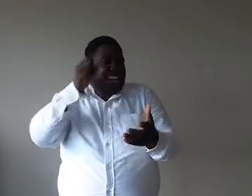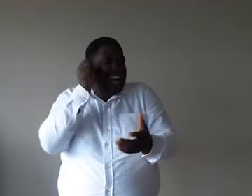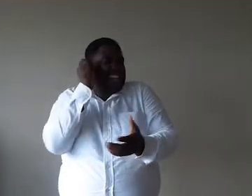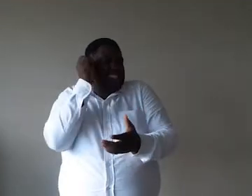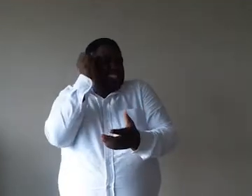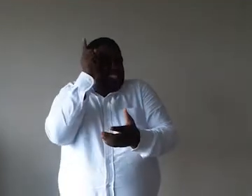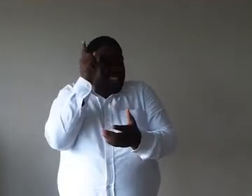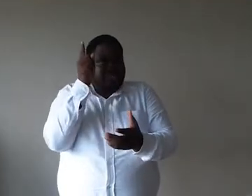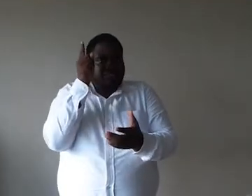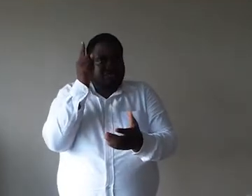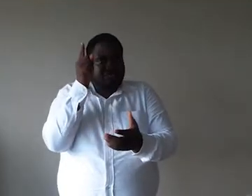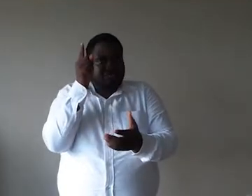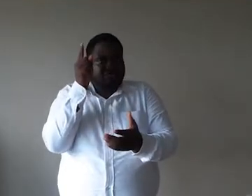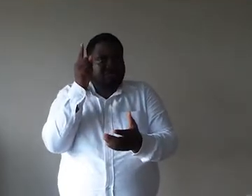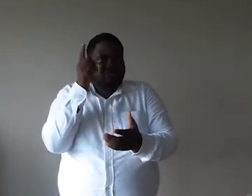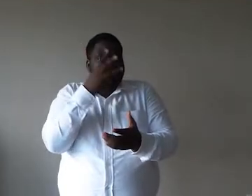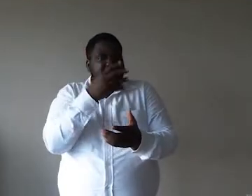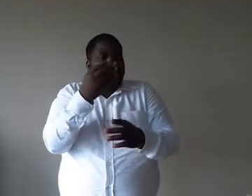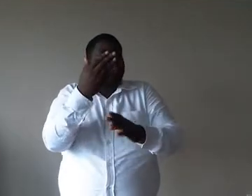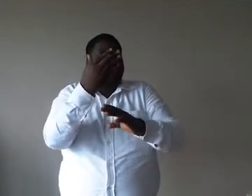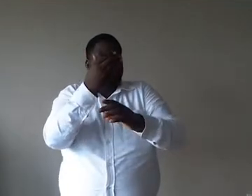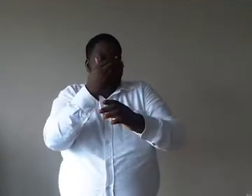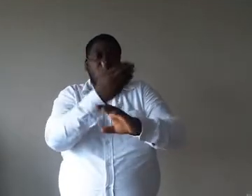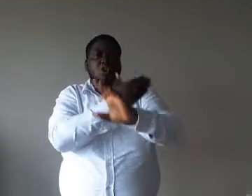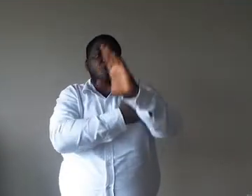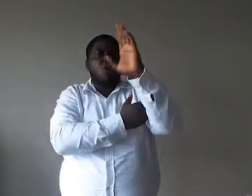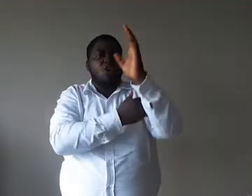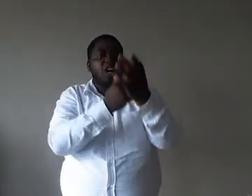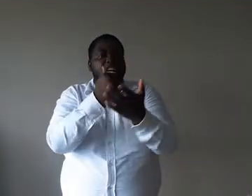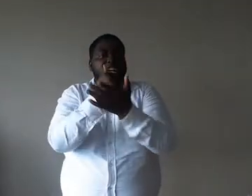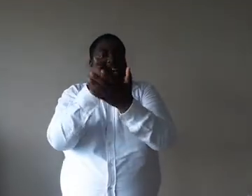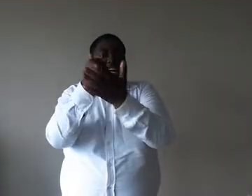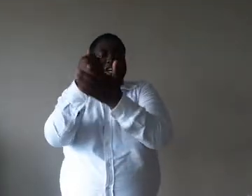one who tells you what is in the Bible. Personally, you have never bothered to take the